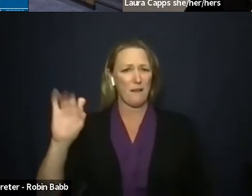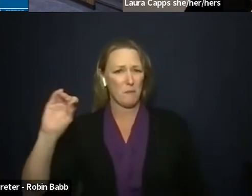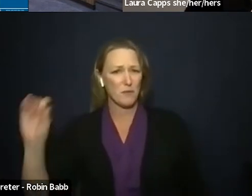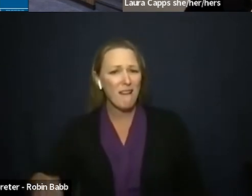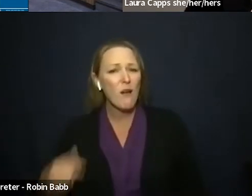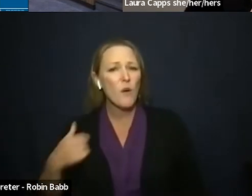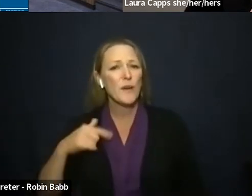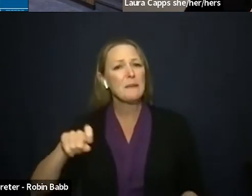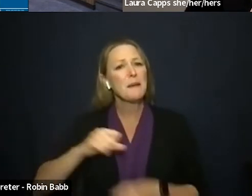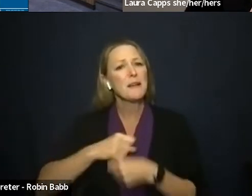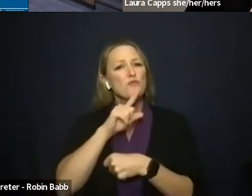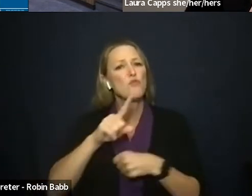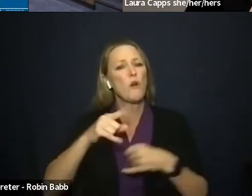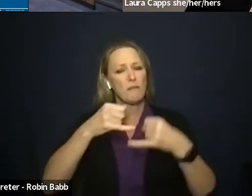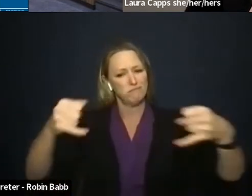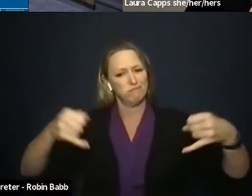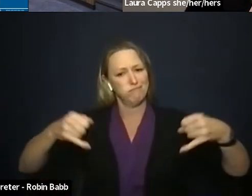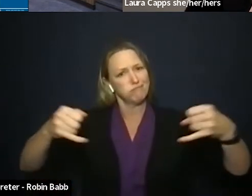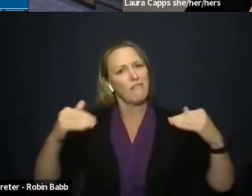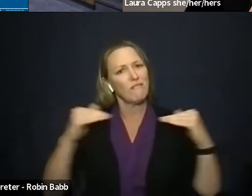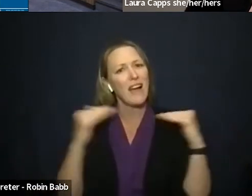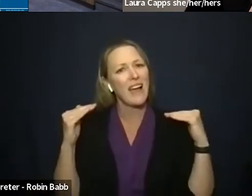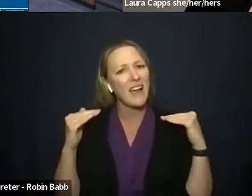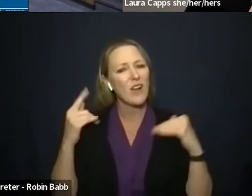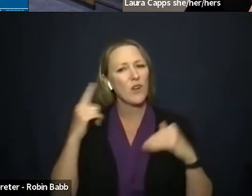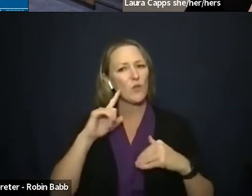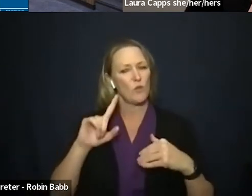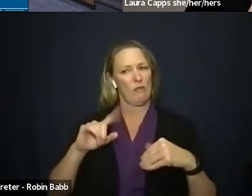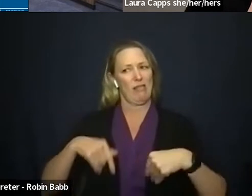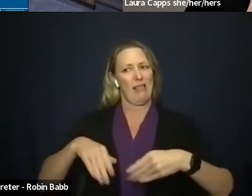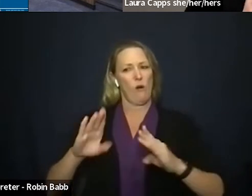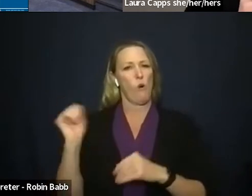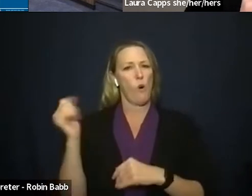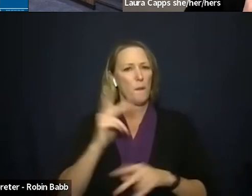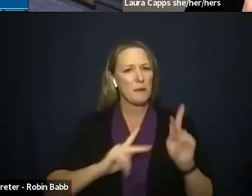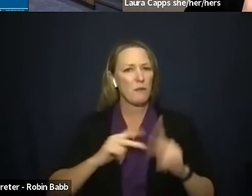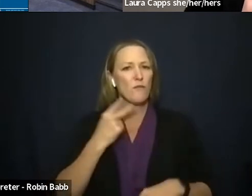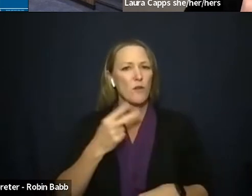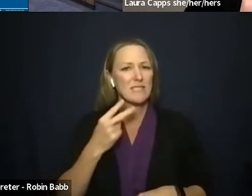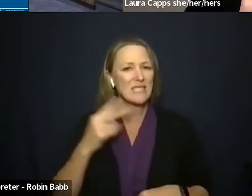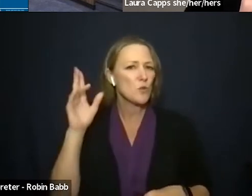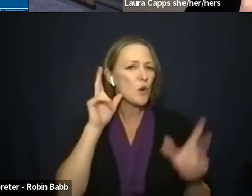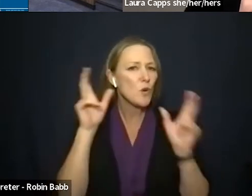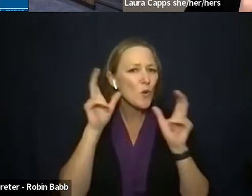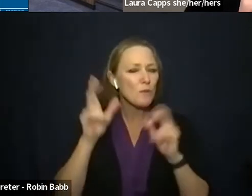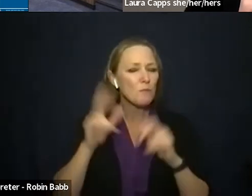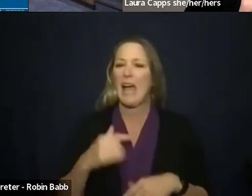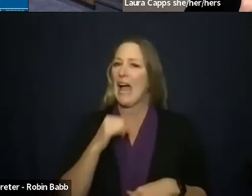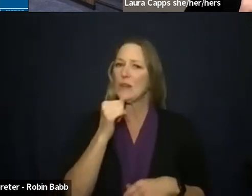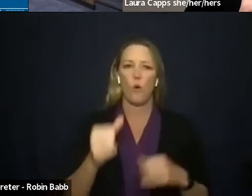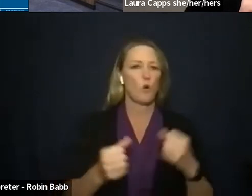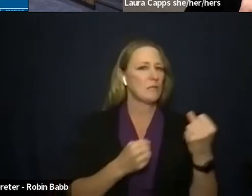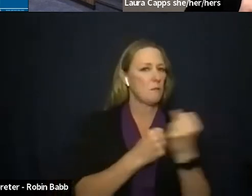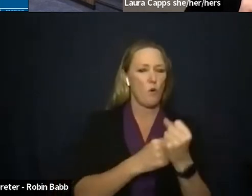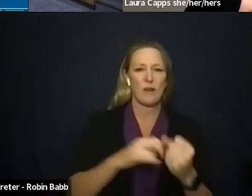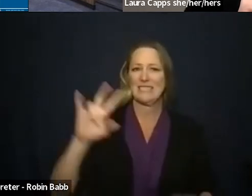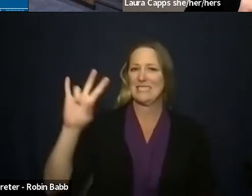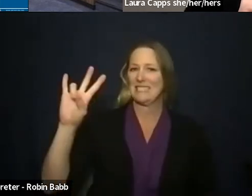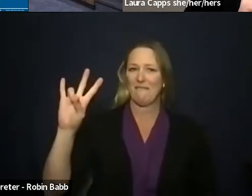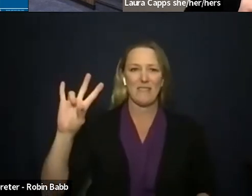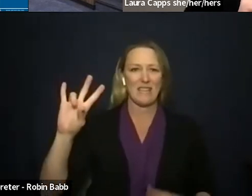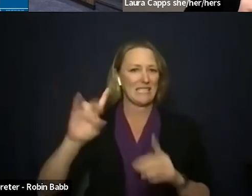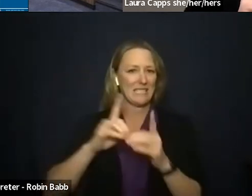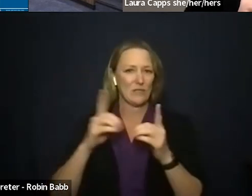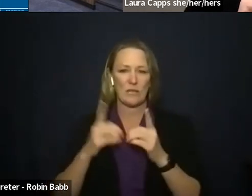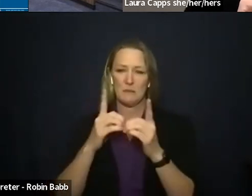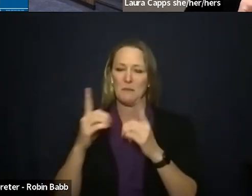boundaries to ensure that all voices are heard i do not support seven districts because they provide additional seats for upper class and wealthy communities